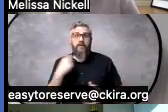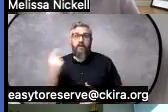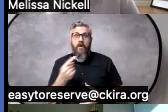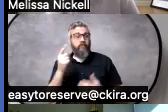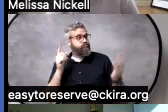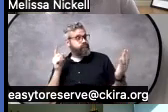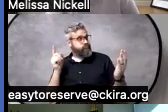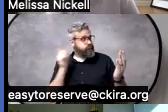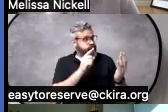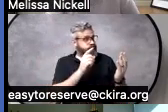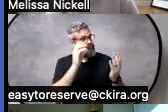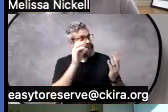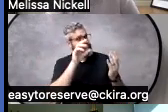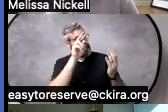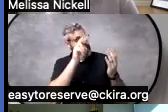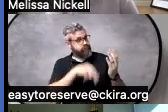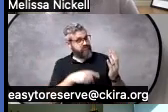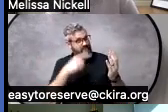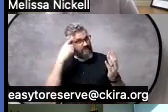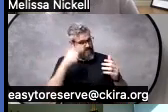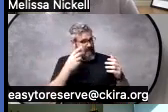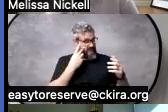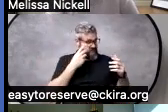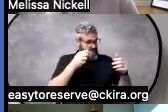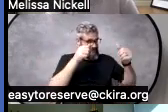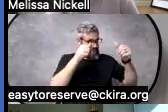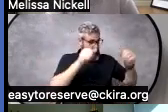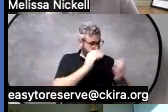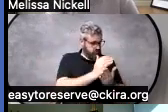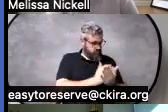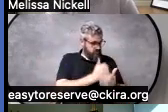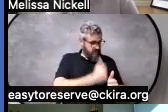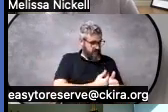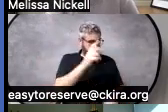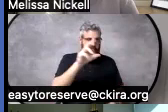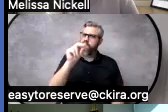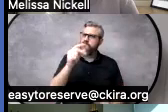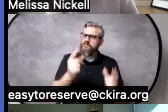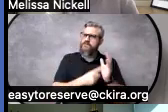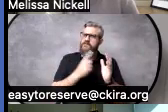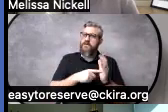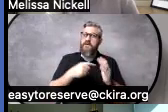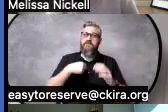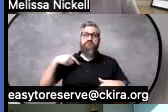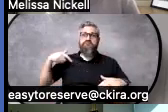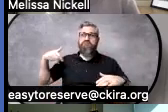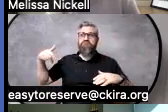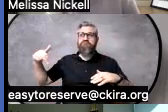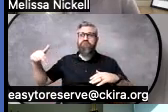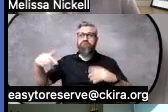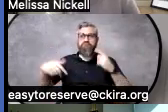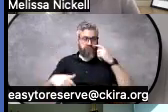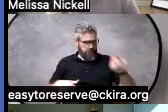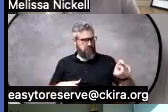I look at in the list of postings or posters, but I also sometimes just walk by. And if I see something